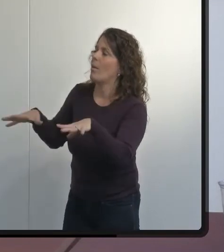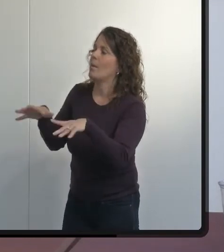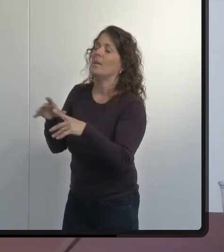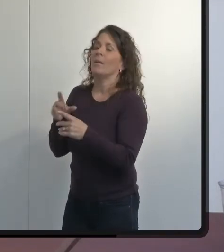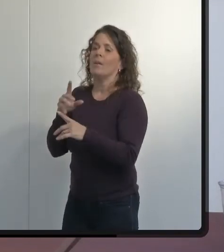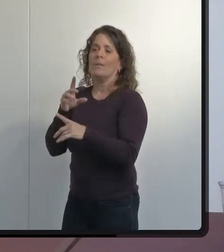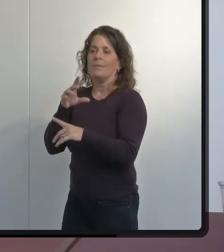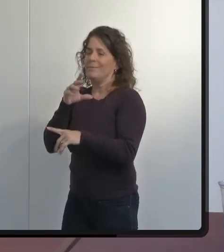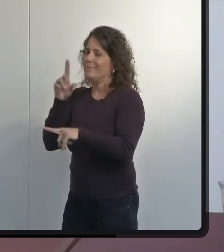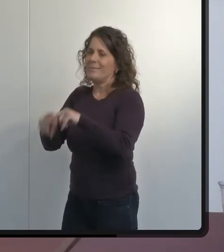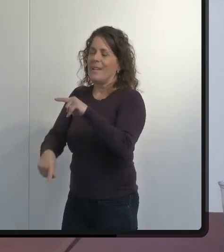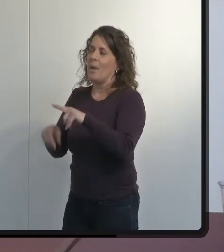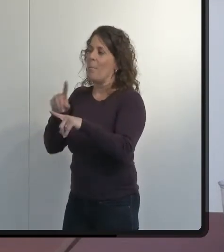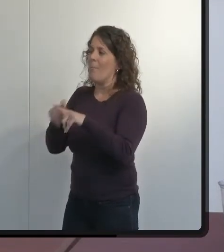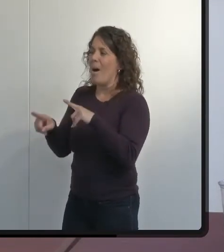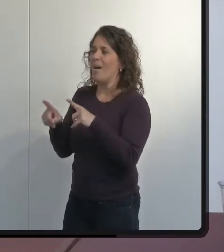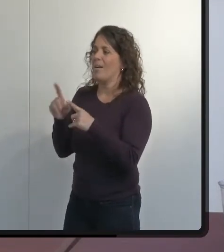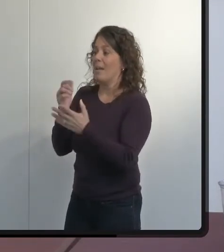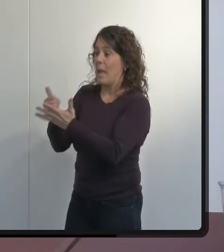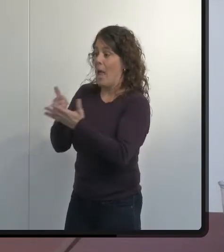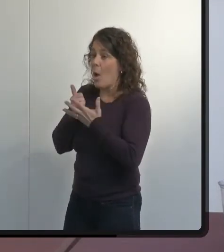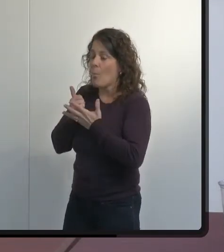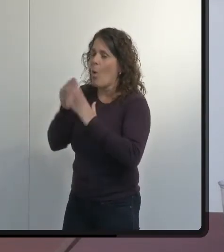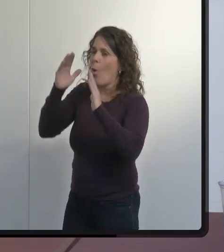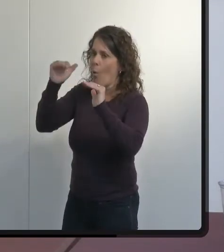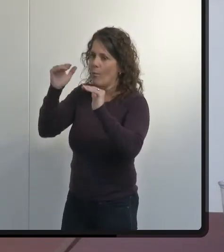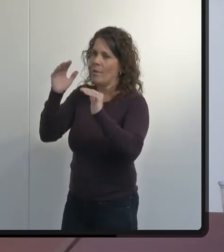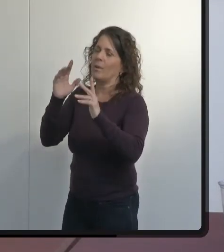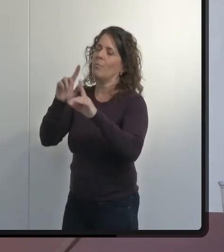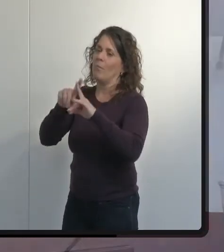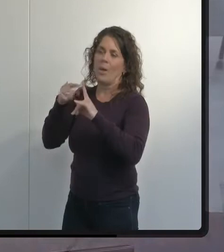help us, is still a long way away.